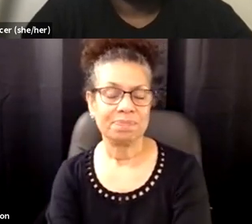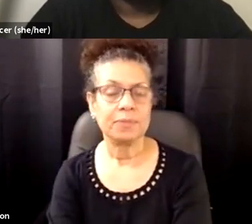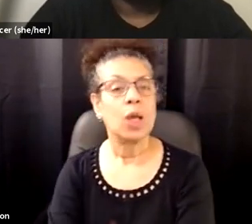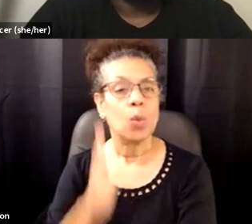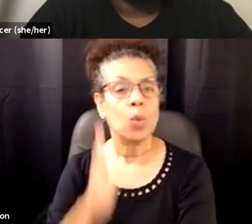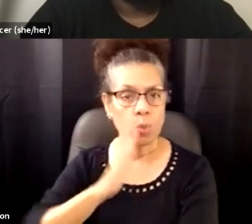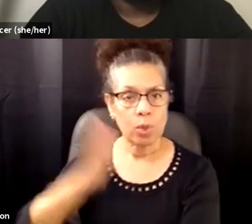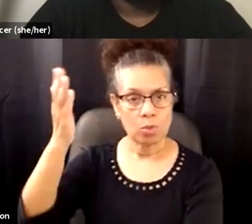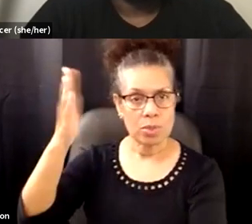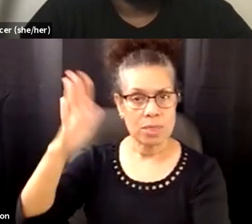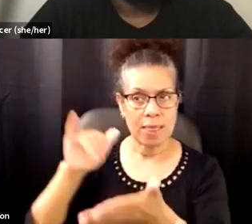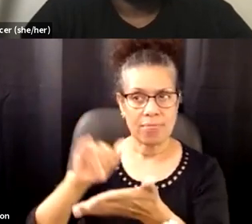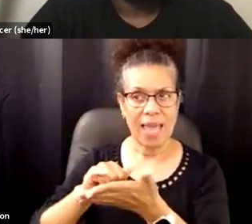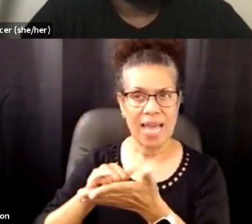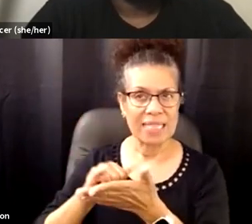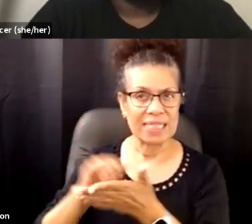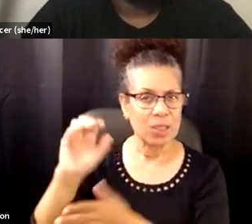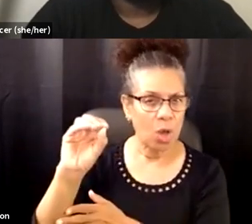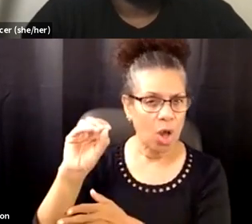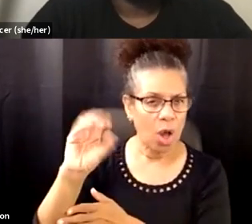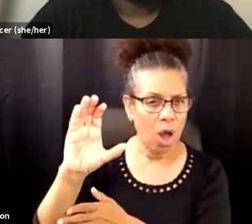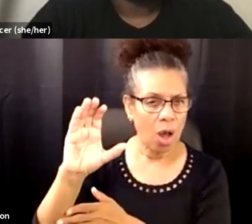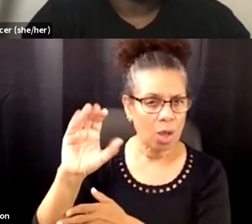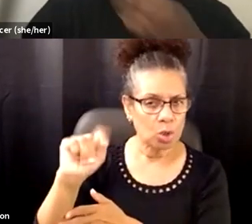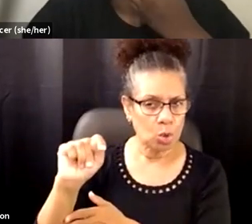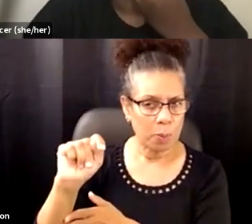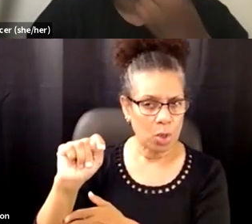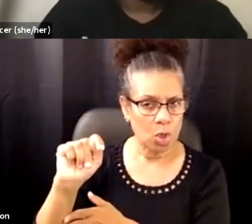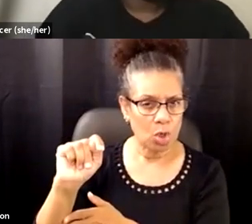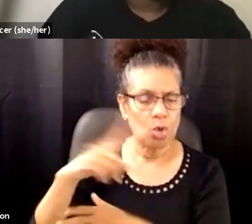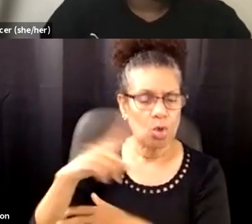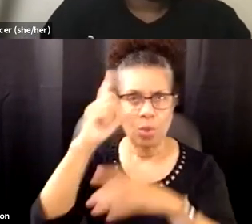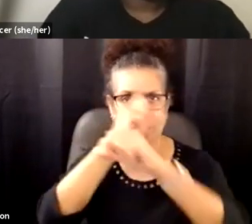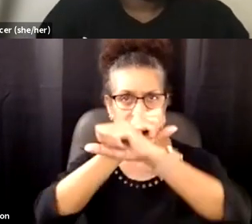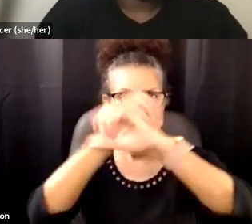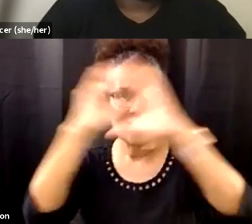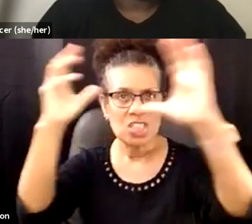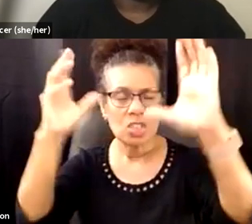presenting that i believe in october when we bring the academic vision forward